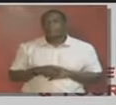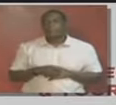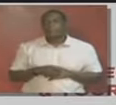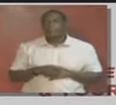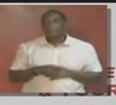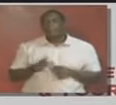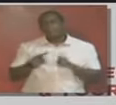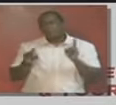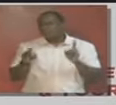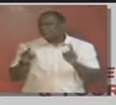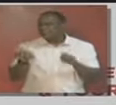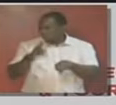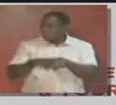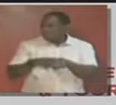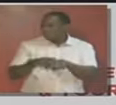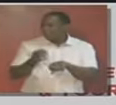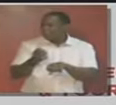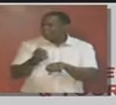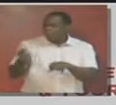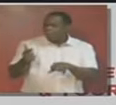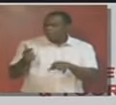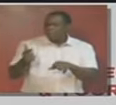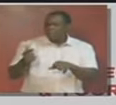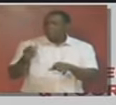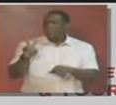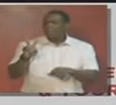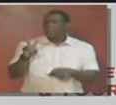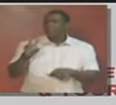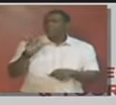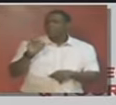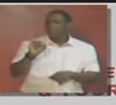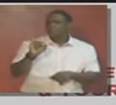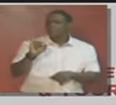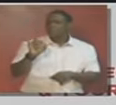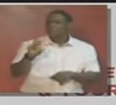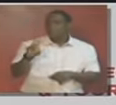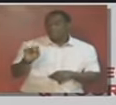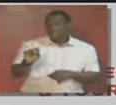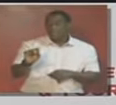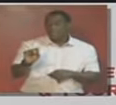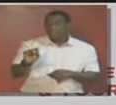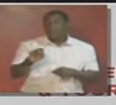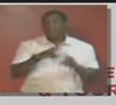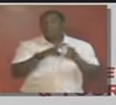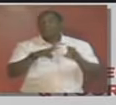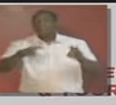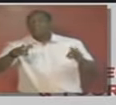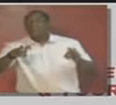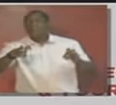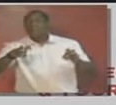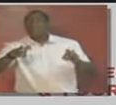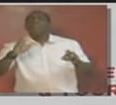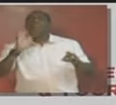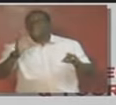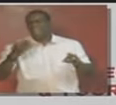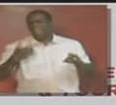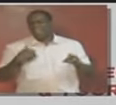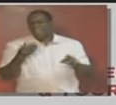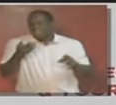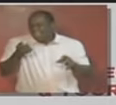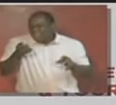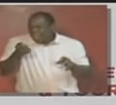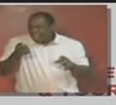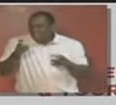slightly in passing from one person to another. There's slight variations, and Professor Carrington would have mentioned that they've